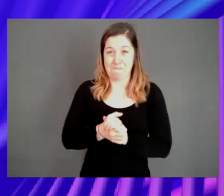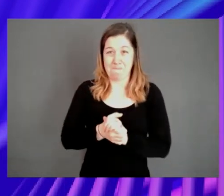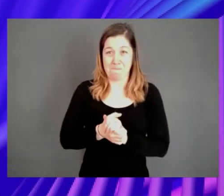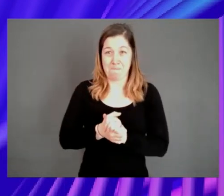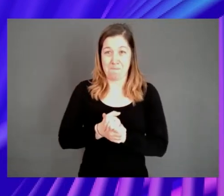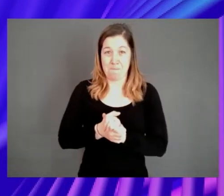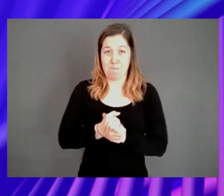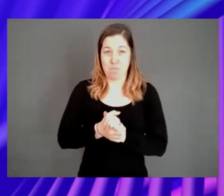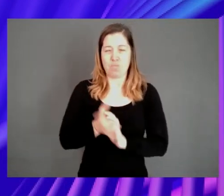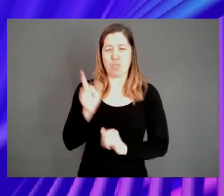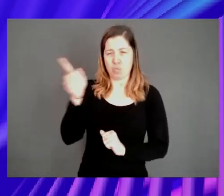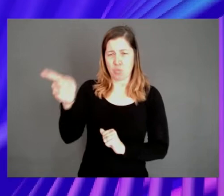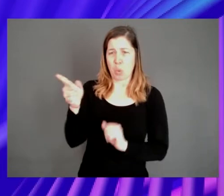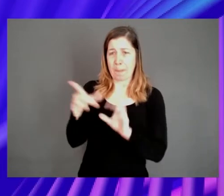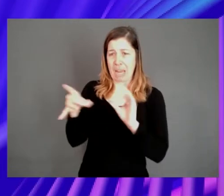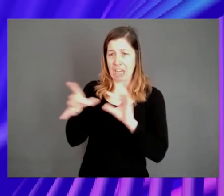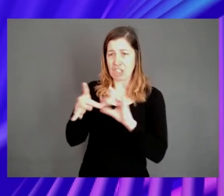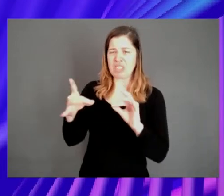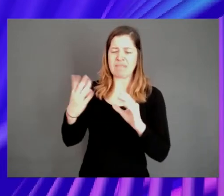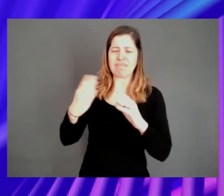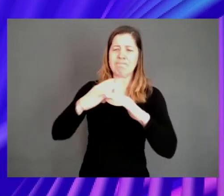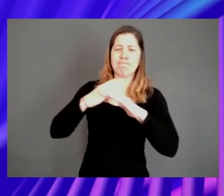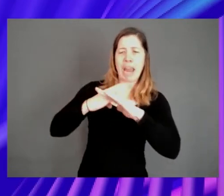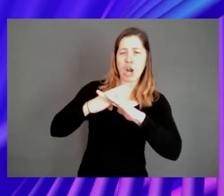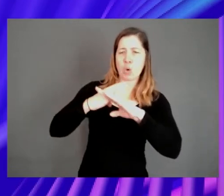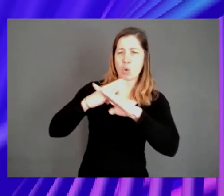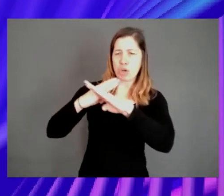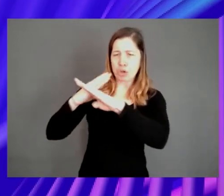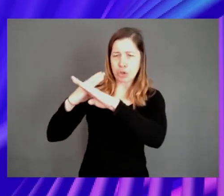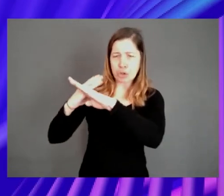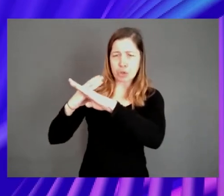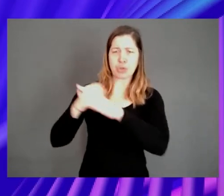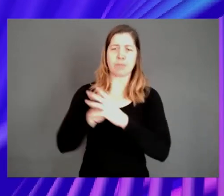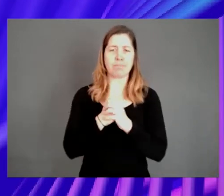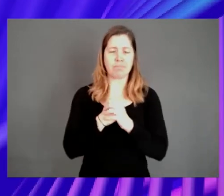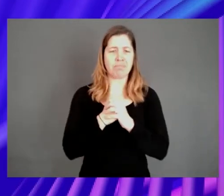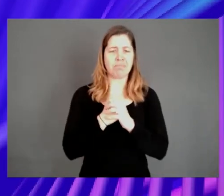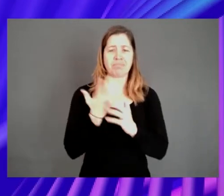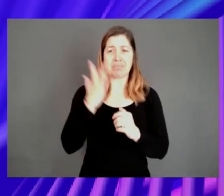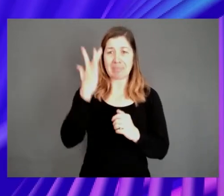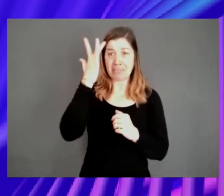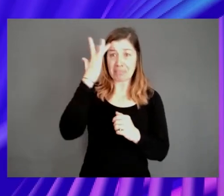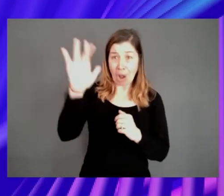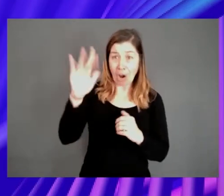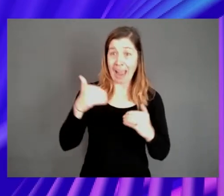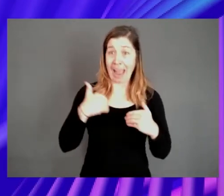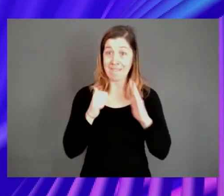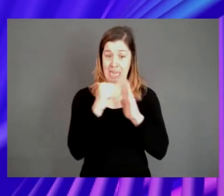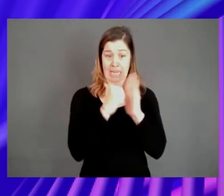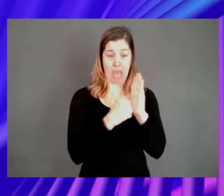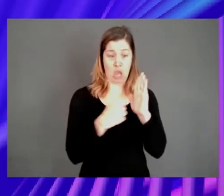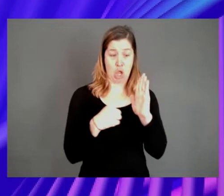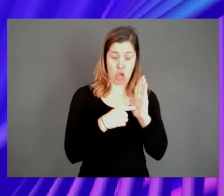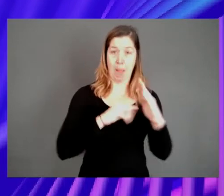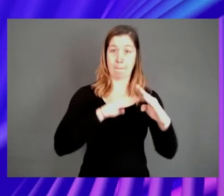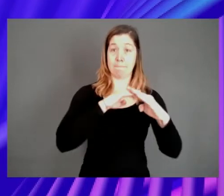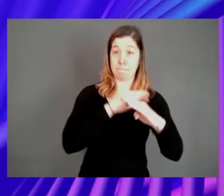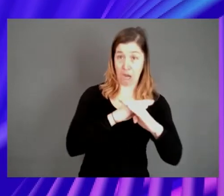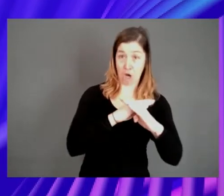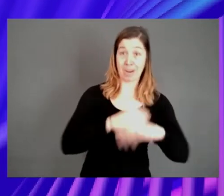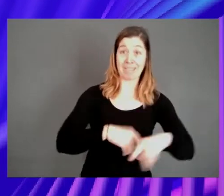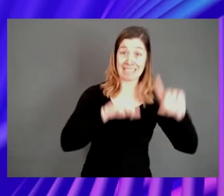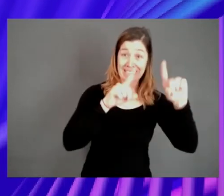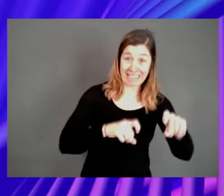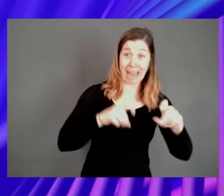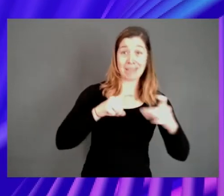You mentioned barriers in the beginning of like it's smart to have accounts act as a barrier between things like test, prod. Yep.